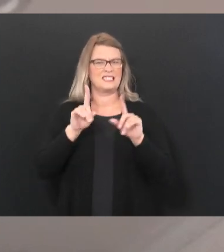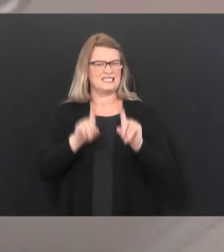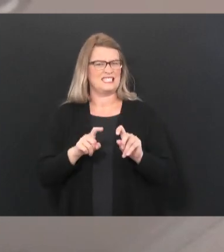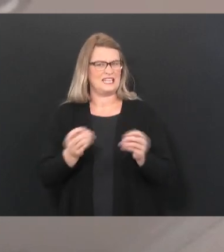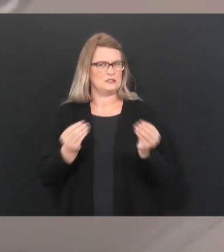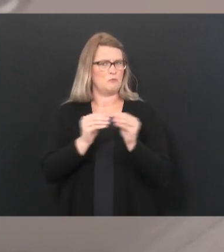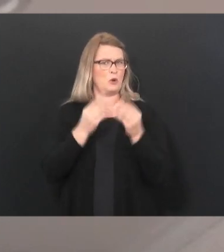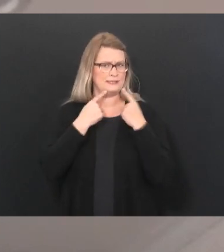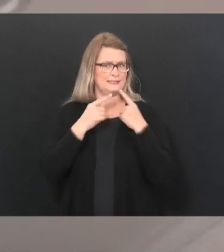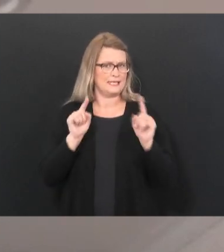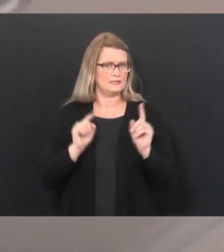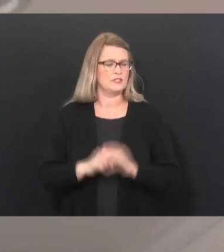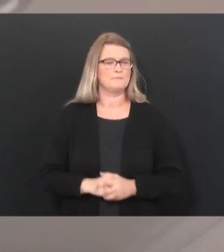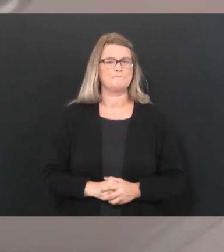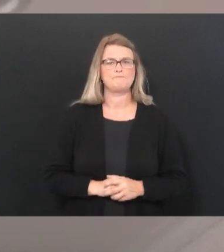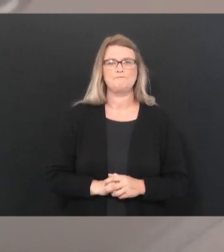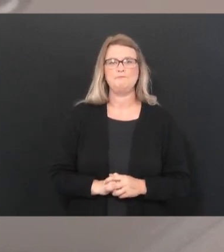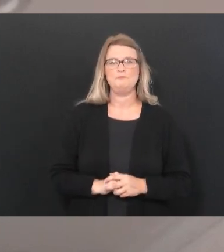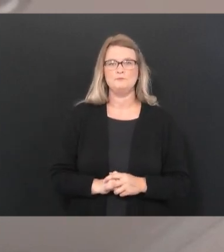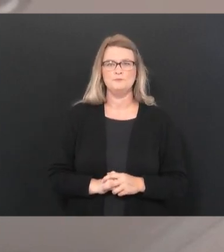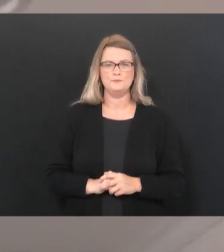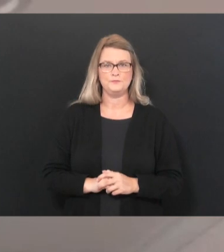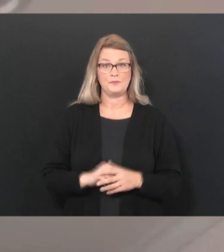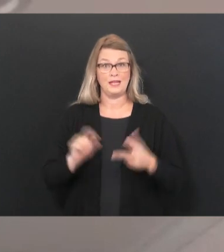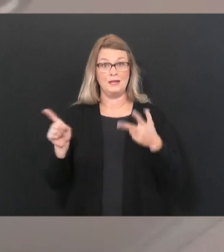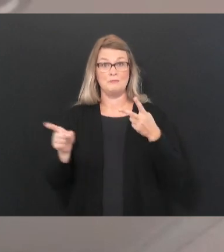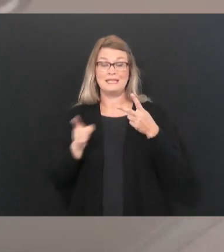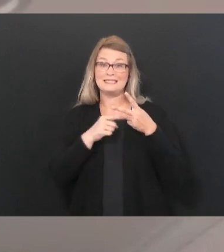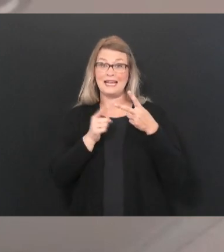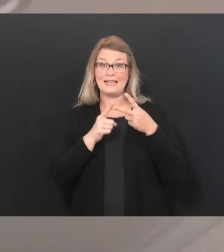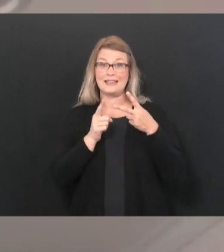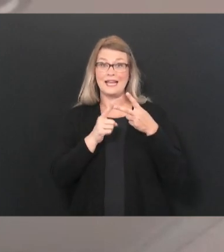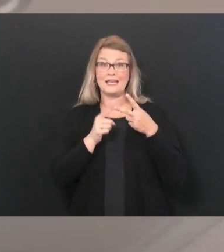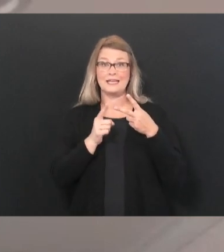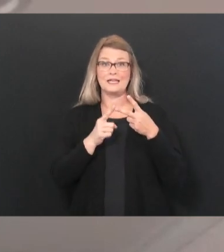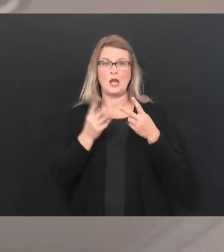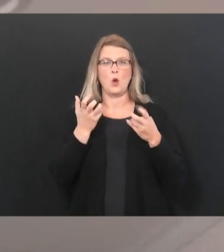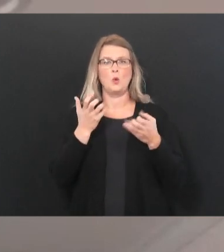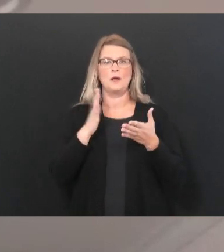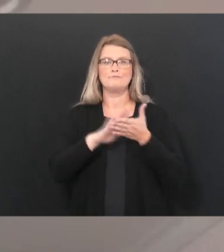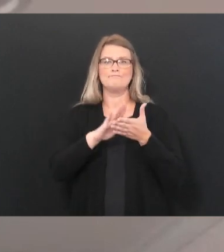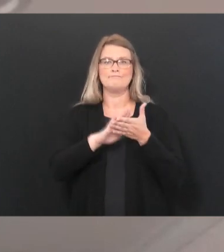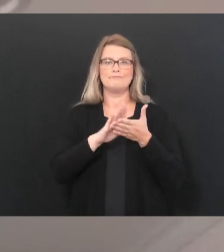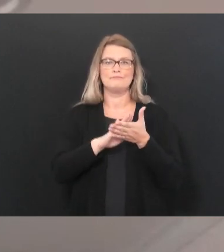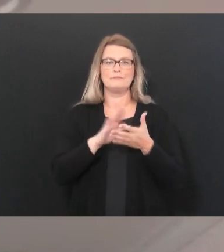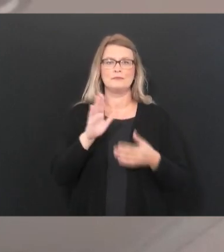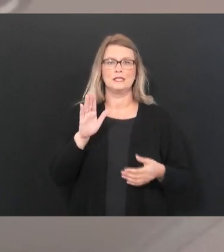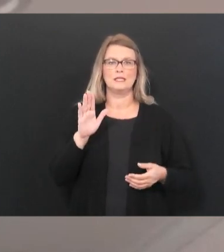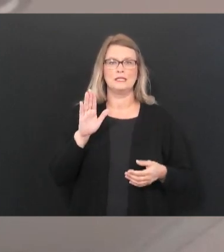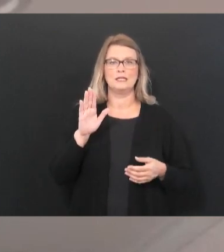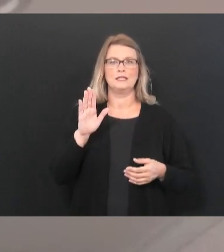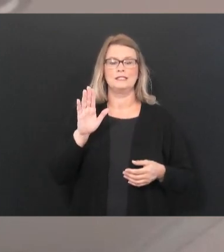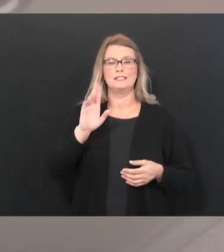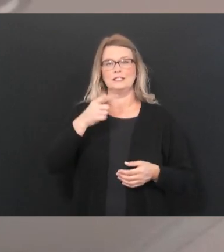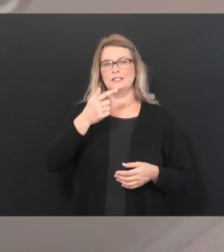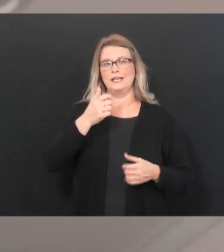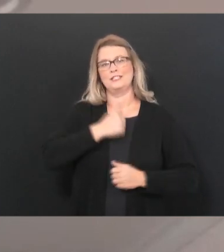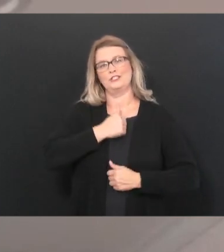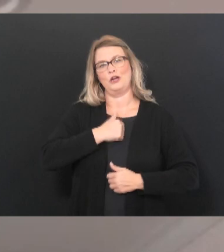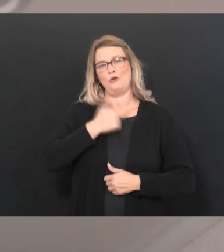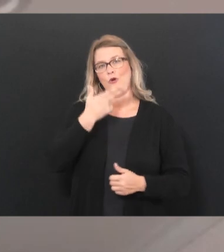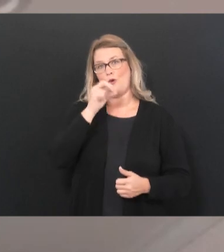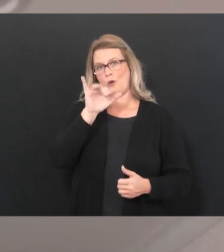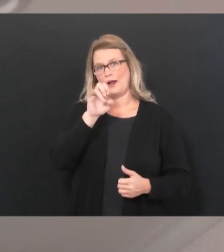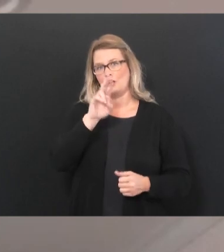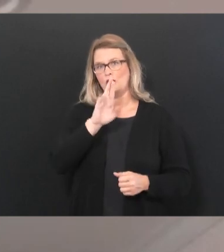the second thing I'd like to do, I'd like to shout out to General Hoyer and his team, but